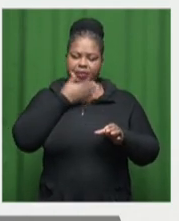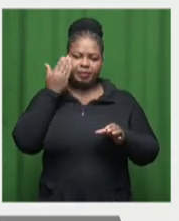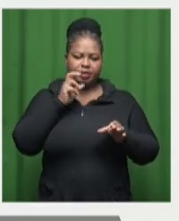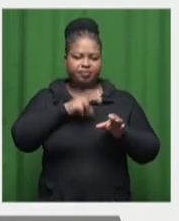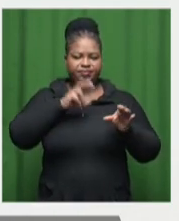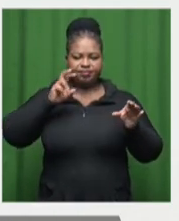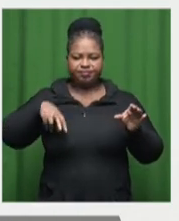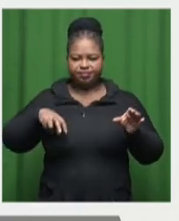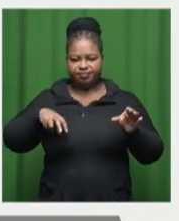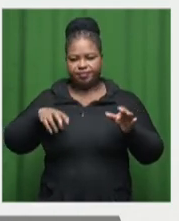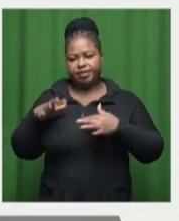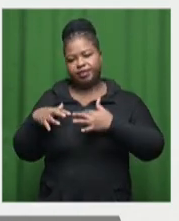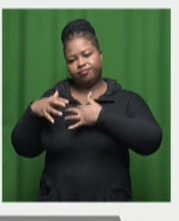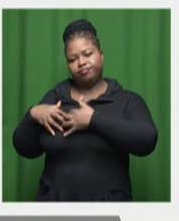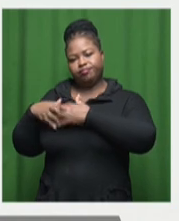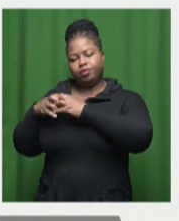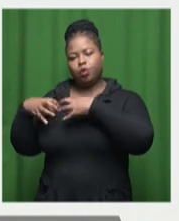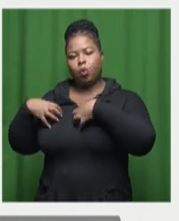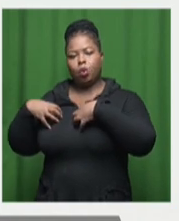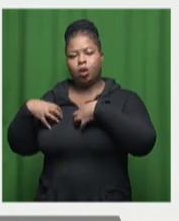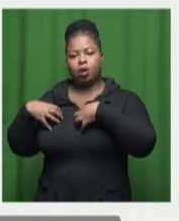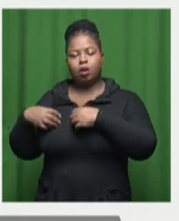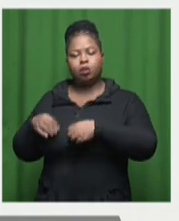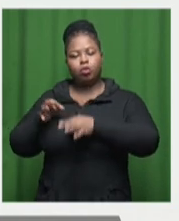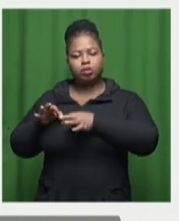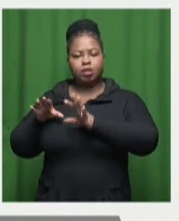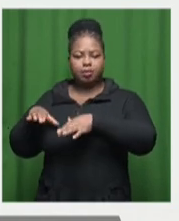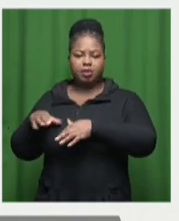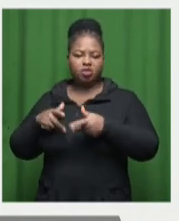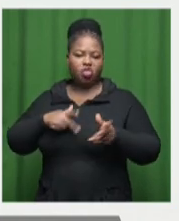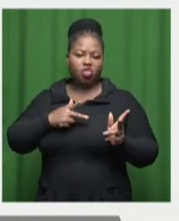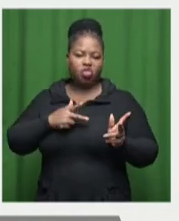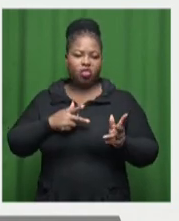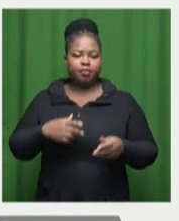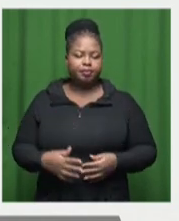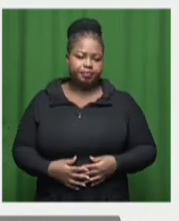course they choose to form political parties and leave their